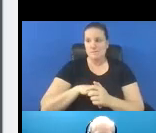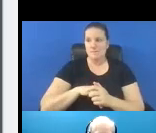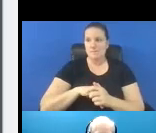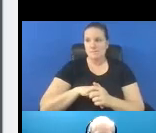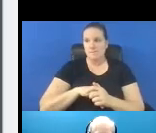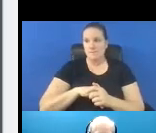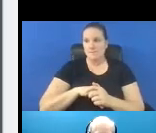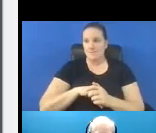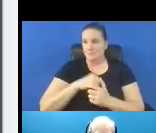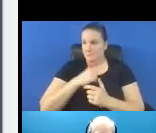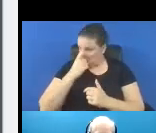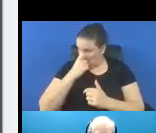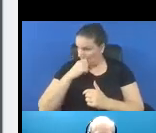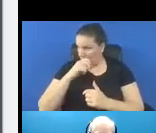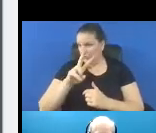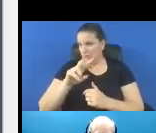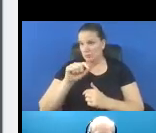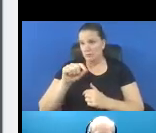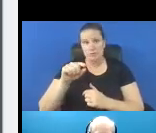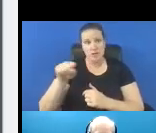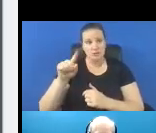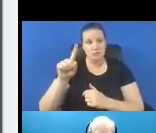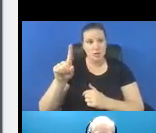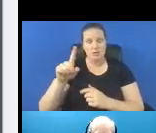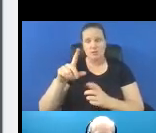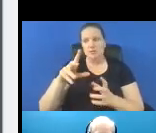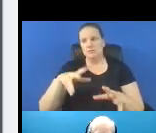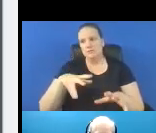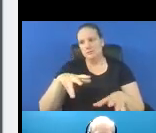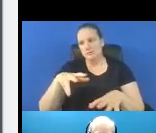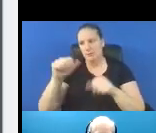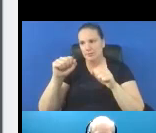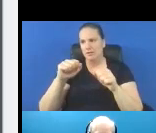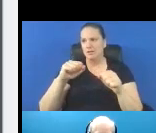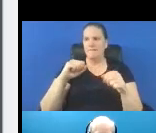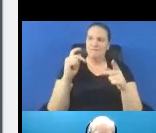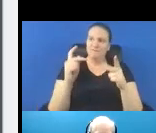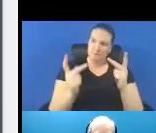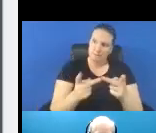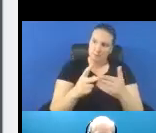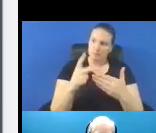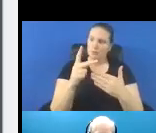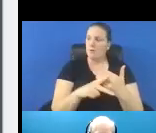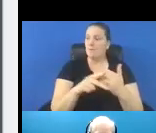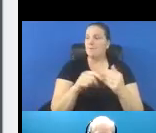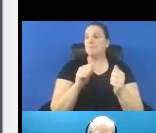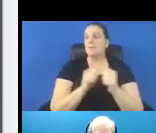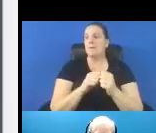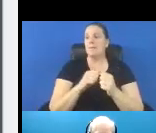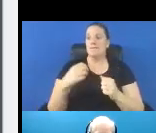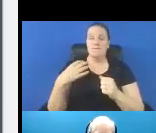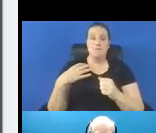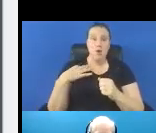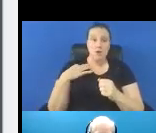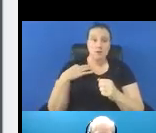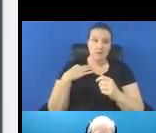here, 2-1, has to do with adopting a visitability program, either with voluntary incentives and